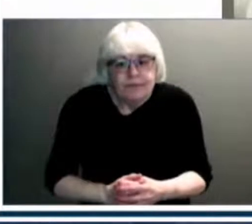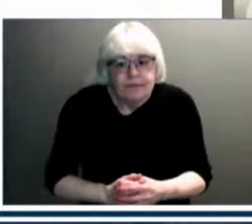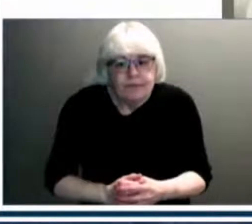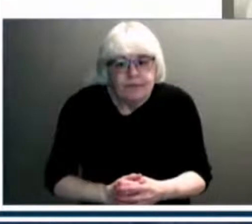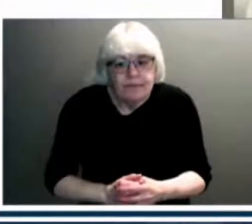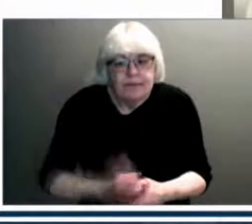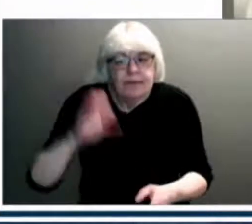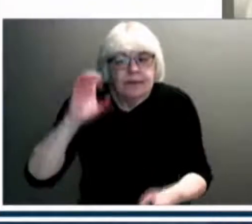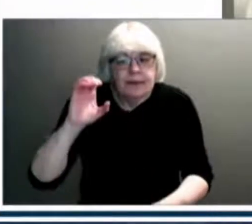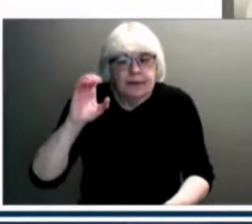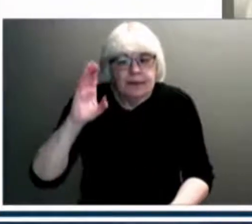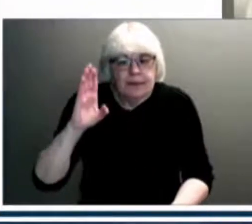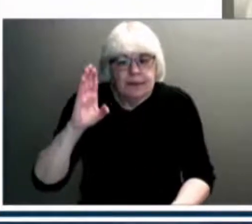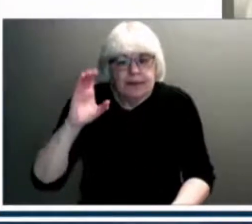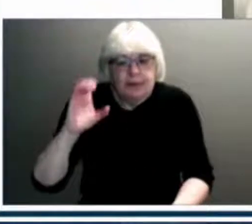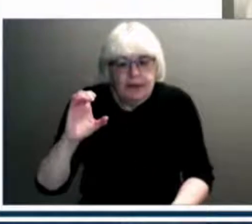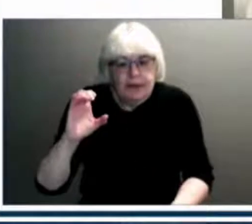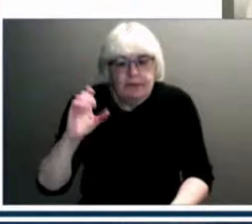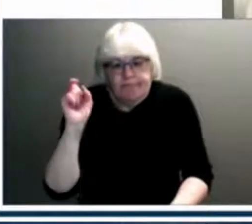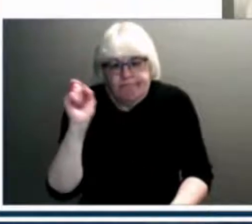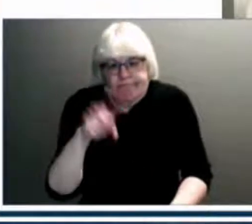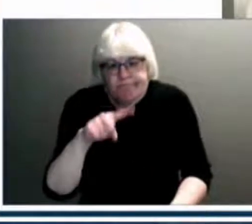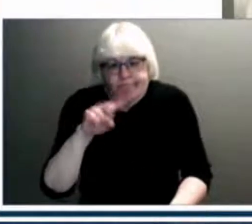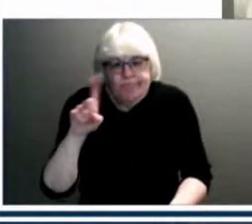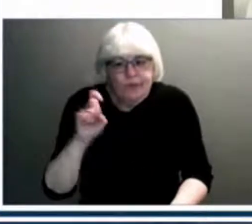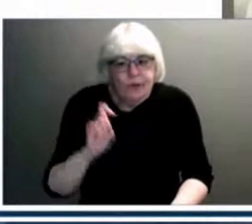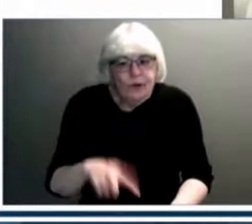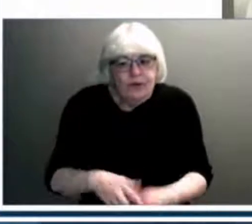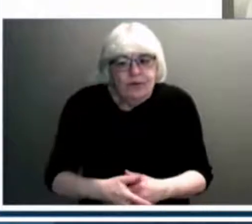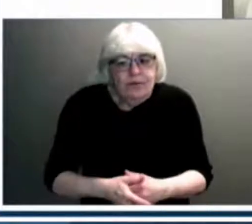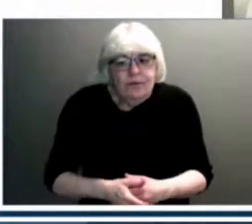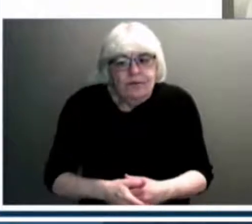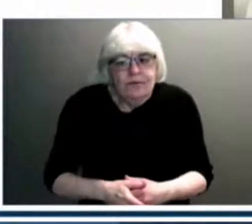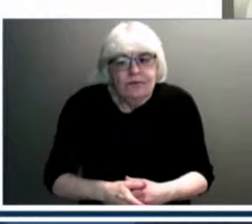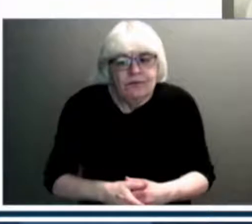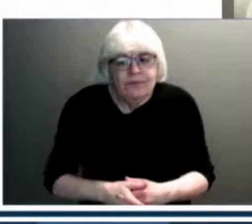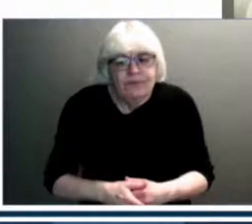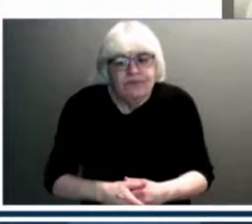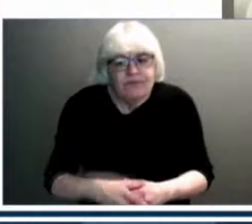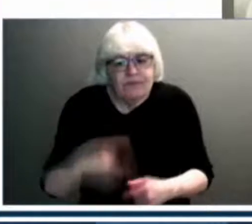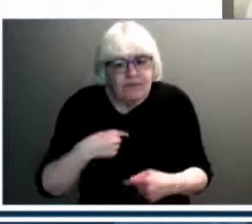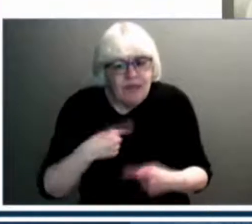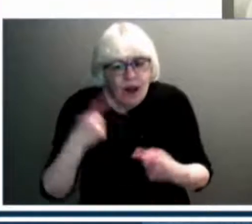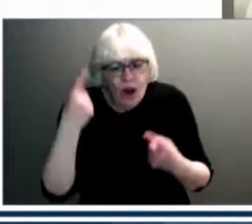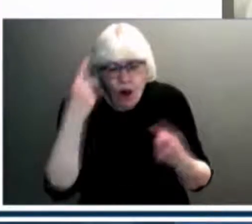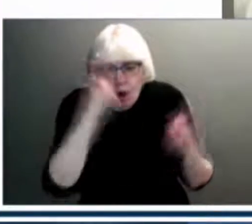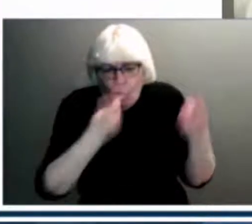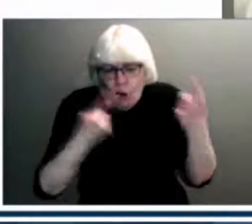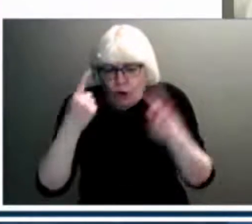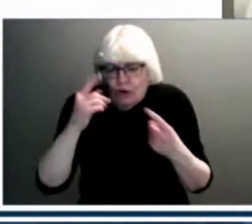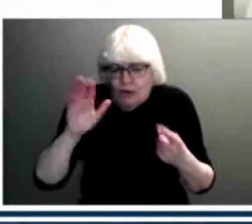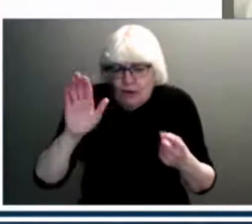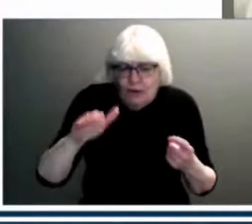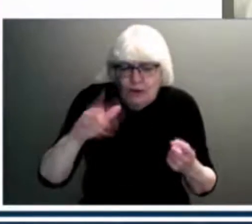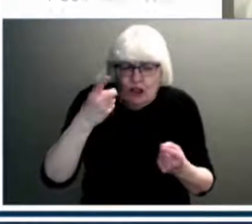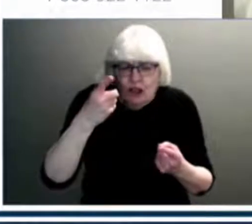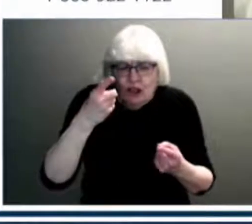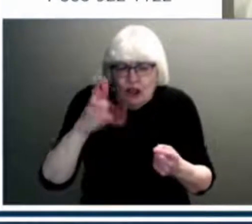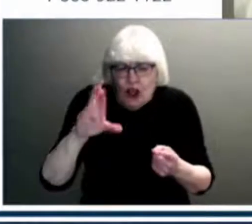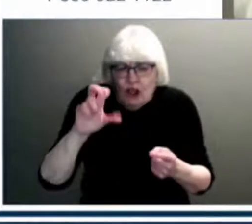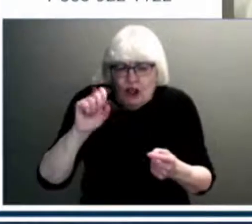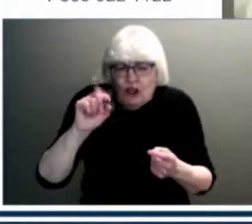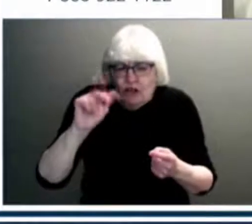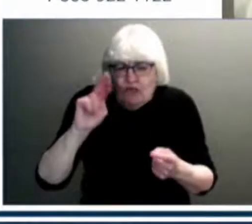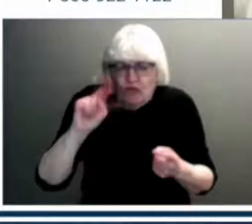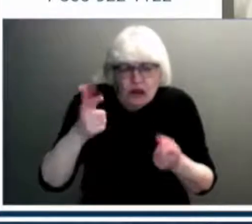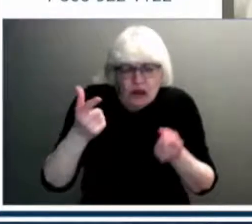Good afternoon, gentlemen. I just wondered, Dr. Strang and Premier, you've talked about the number